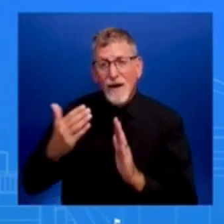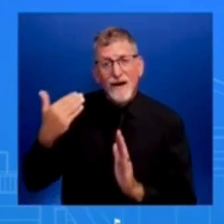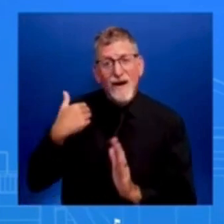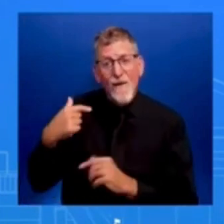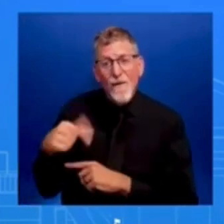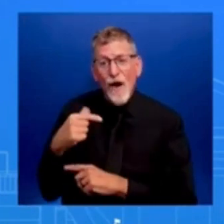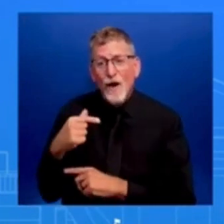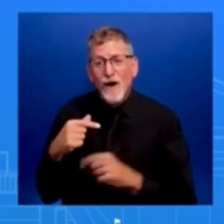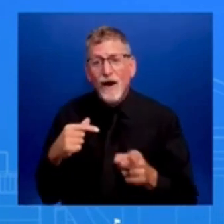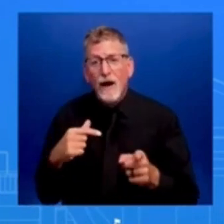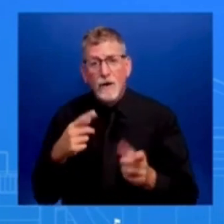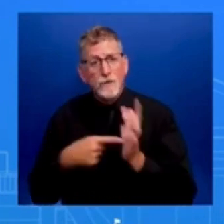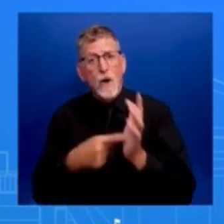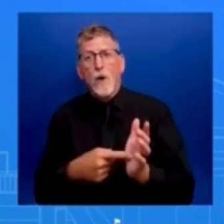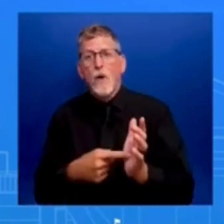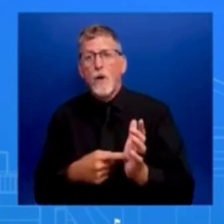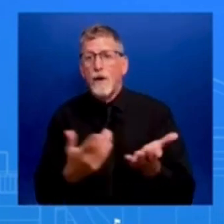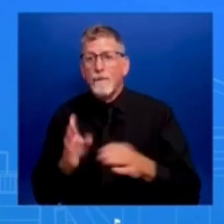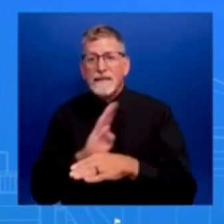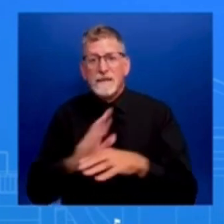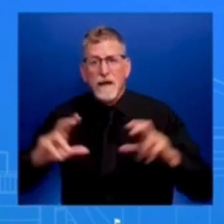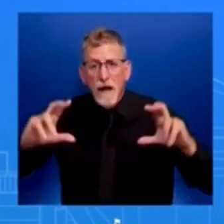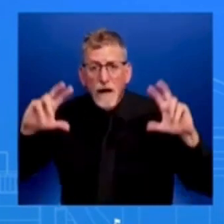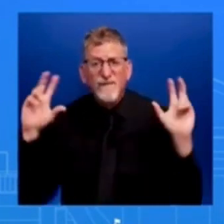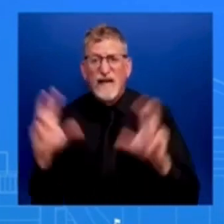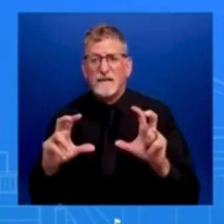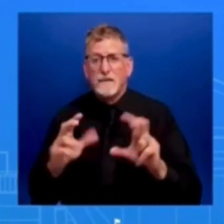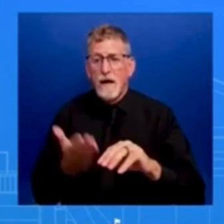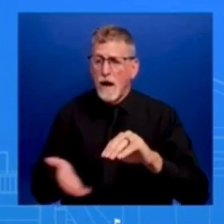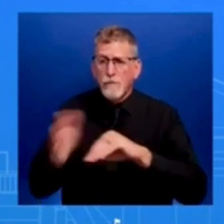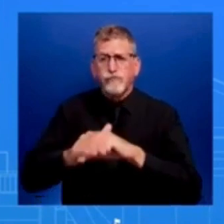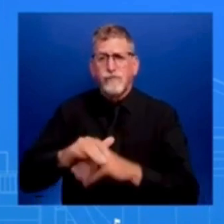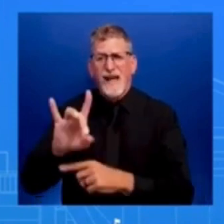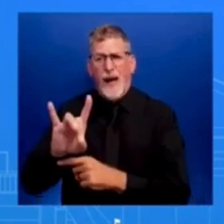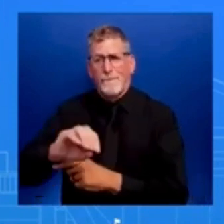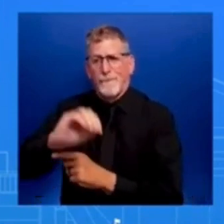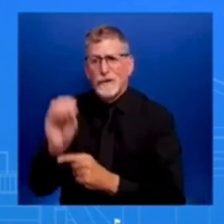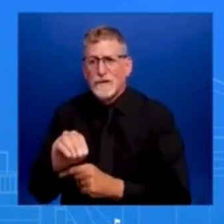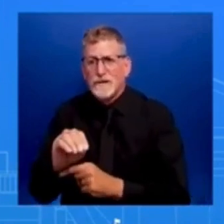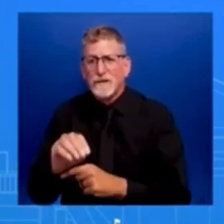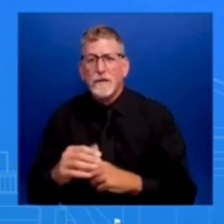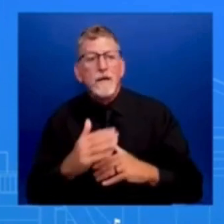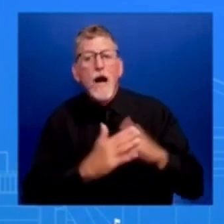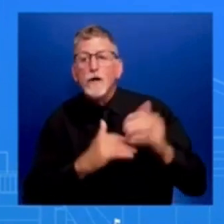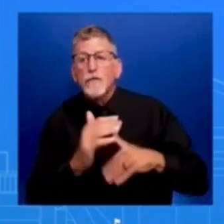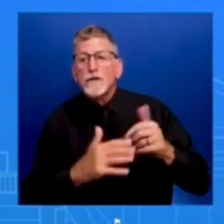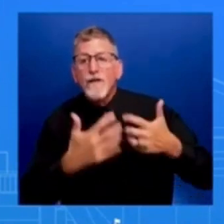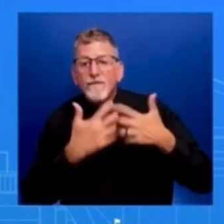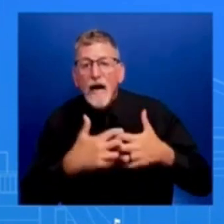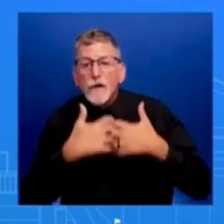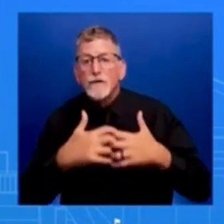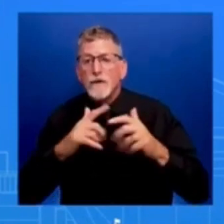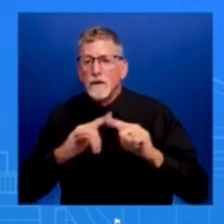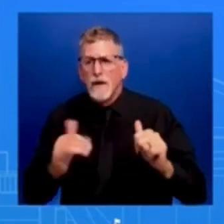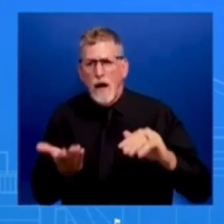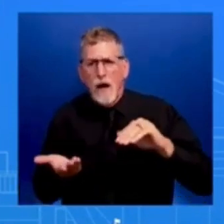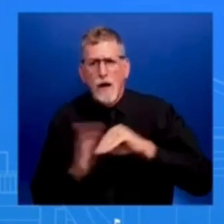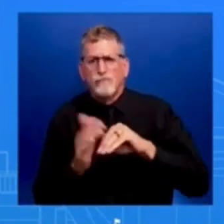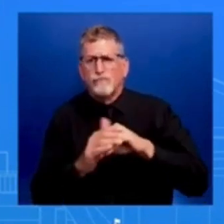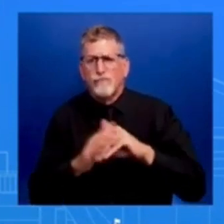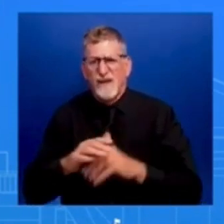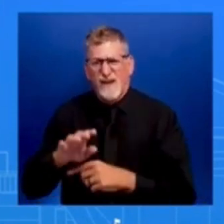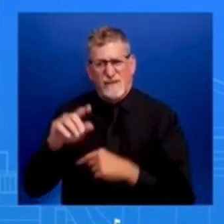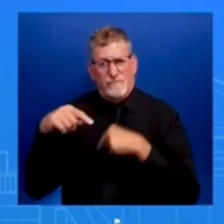factories contributed more to growth than it has in 40 years. As you can see from the chart behind me, that's what the